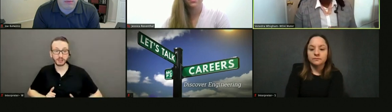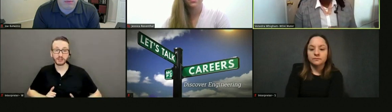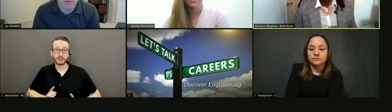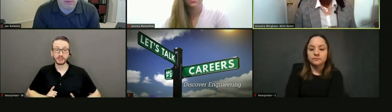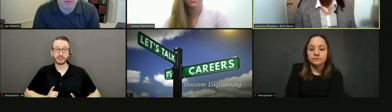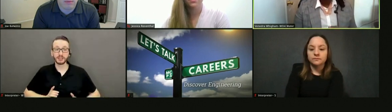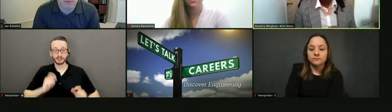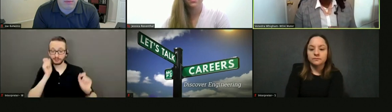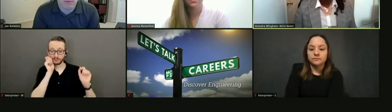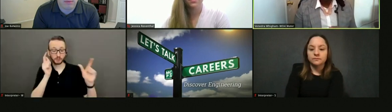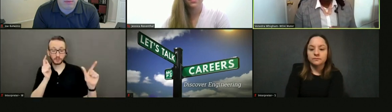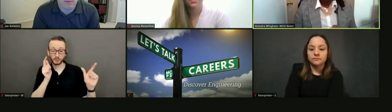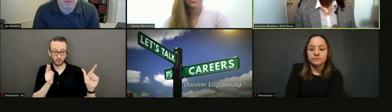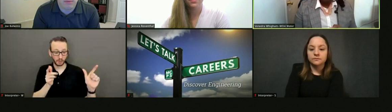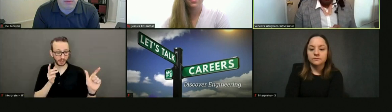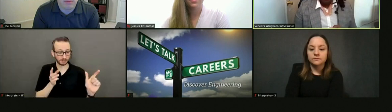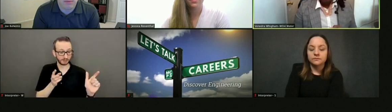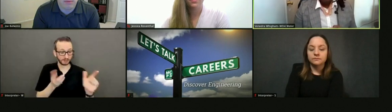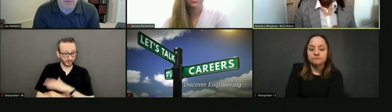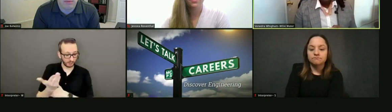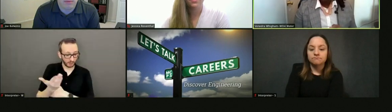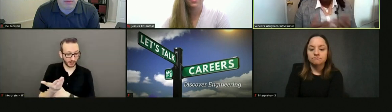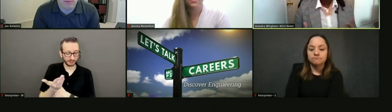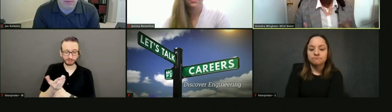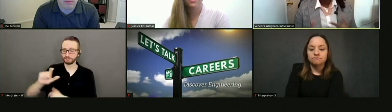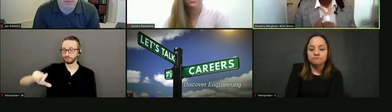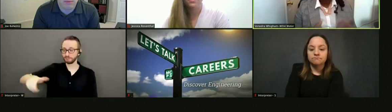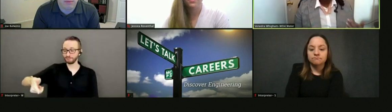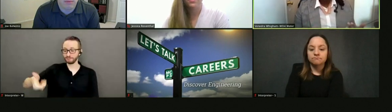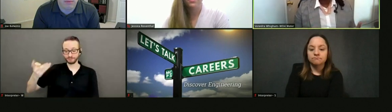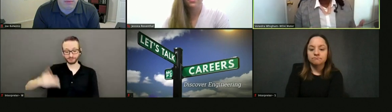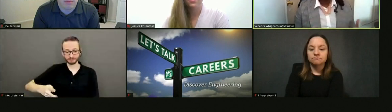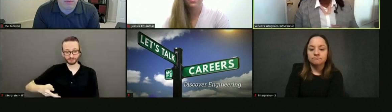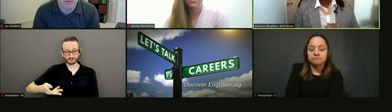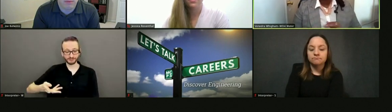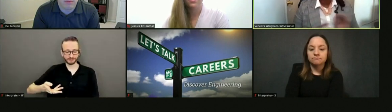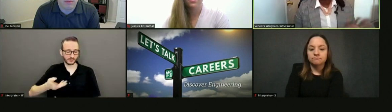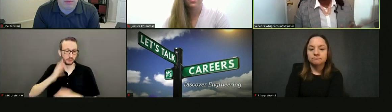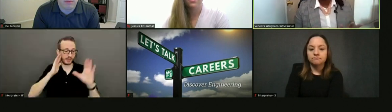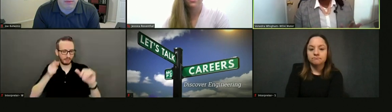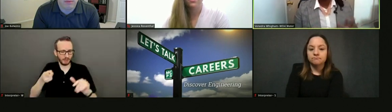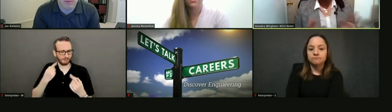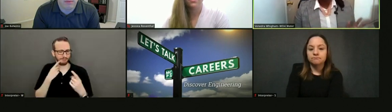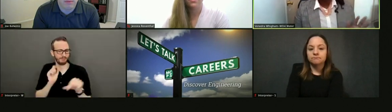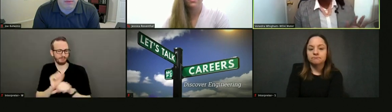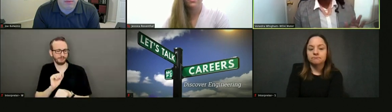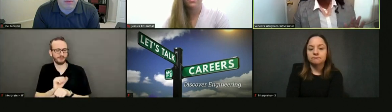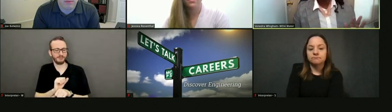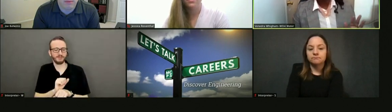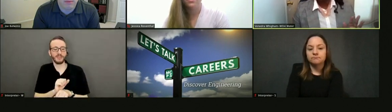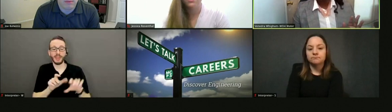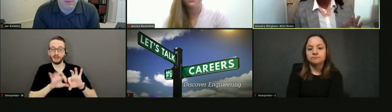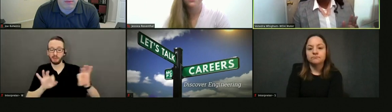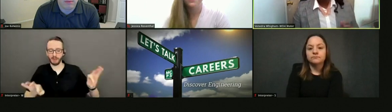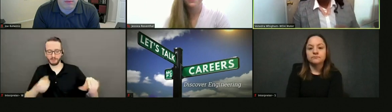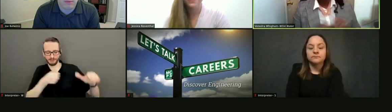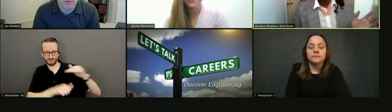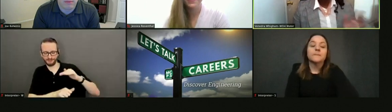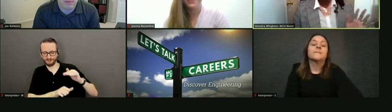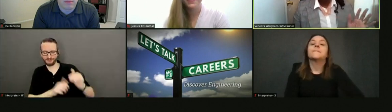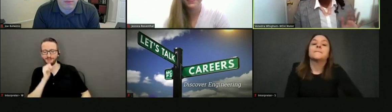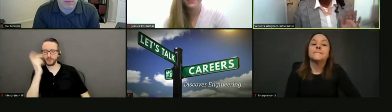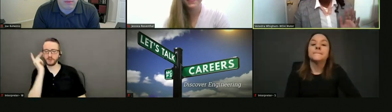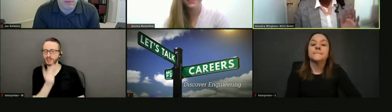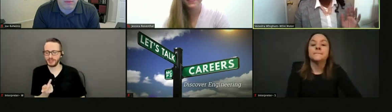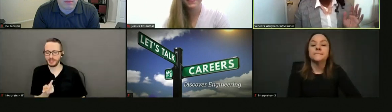you expect for the water to come out the faucet, and our pipes are out of sight, out of mind. So you never think about where it